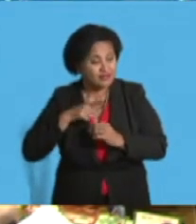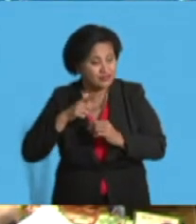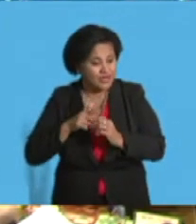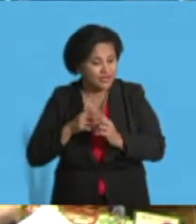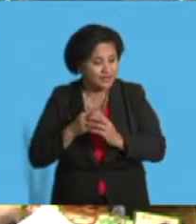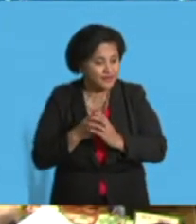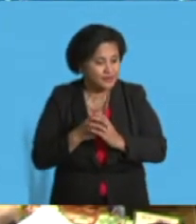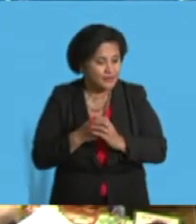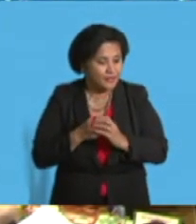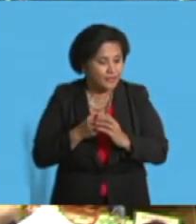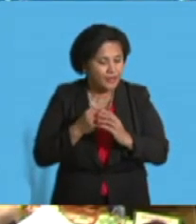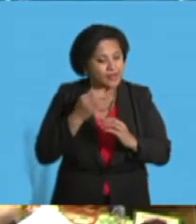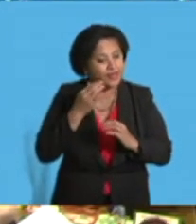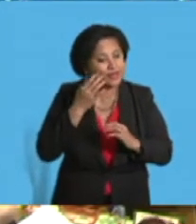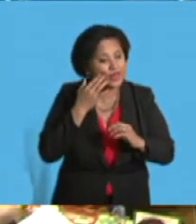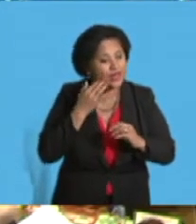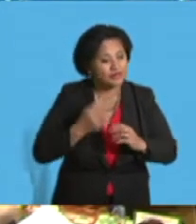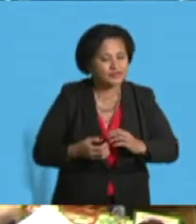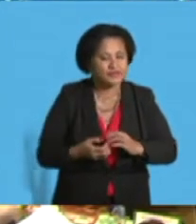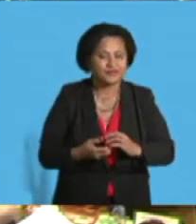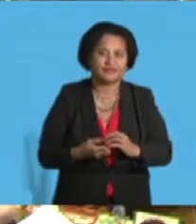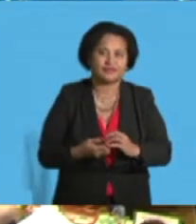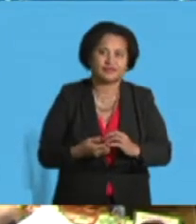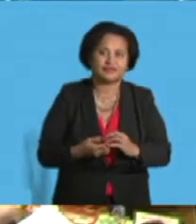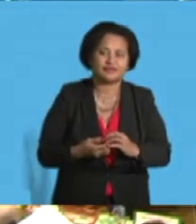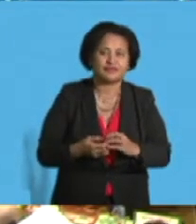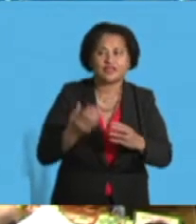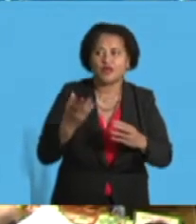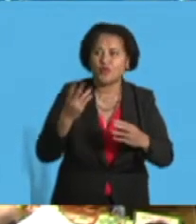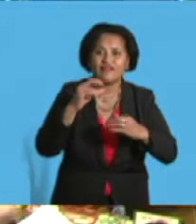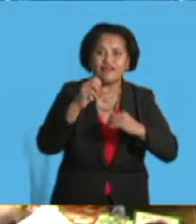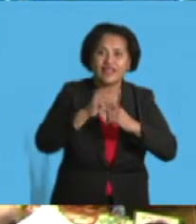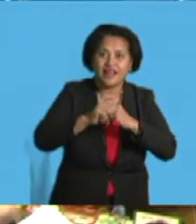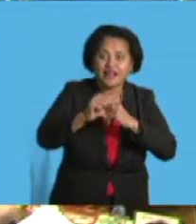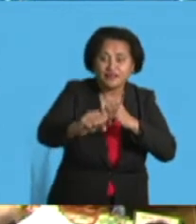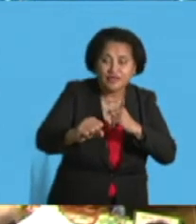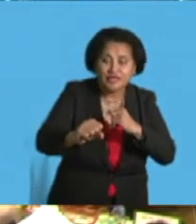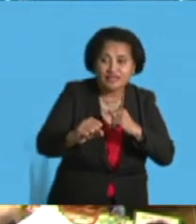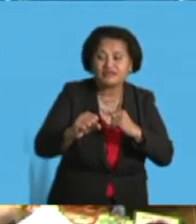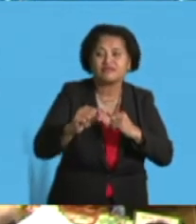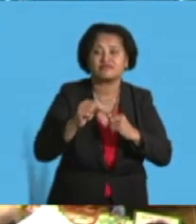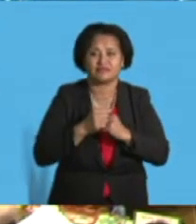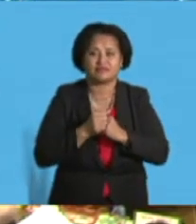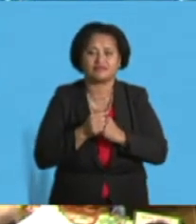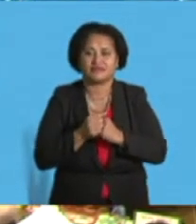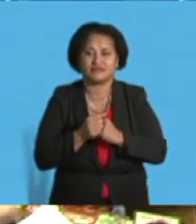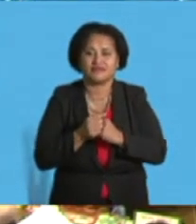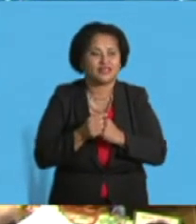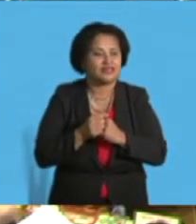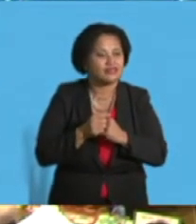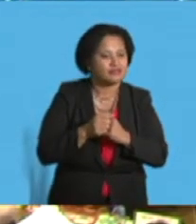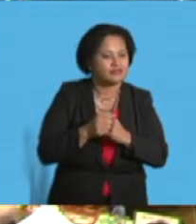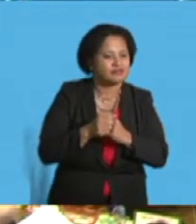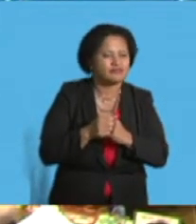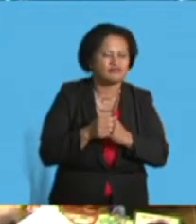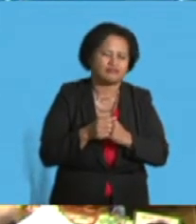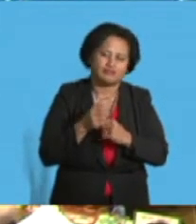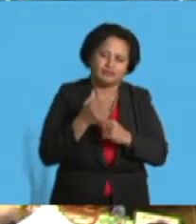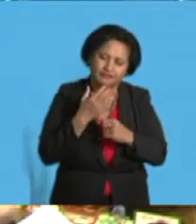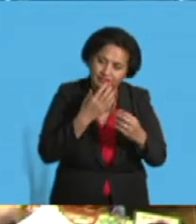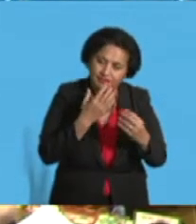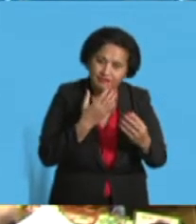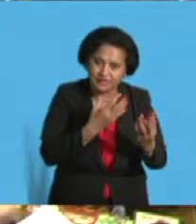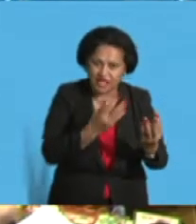Speaker, whenever we go for tender, etc., Madam Speaker, there are various, please listen,